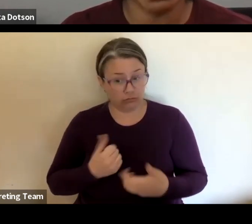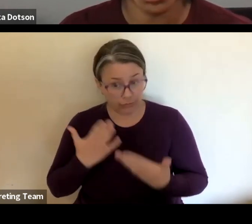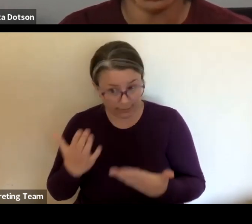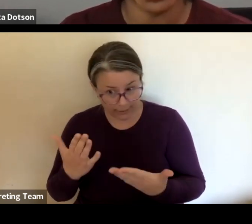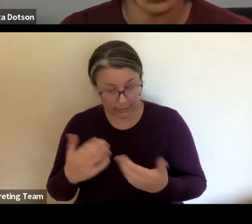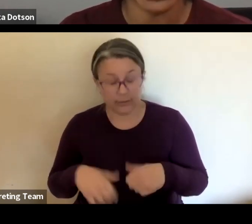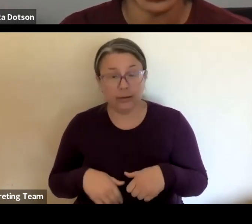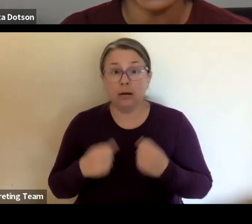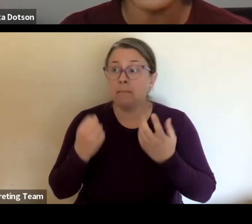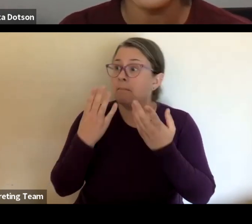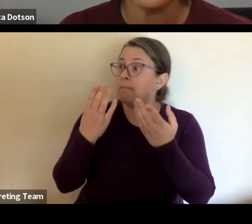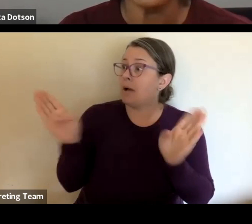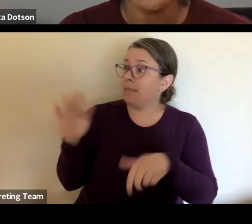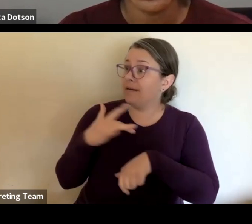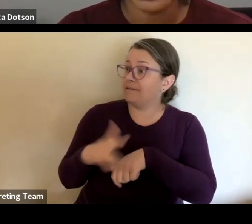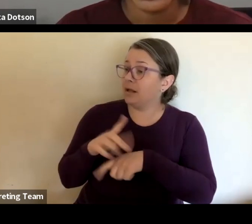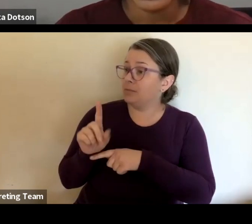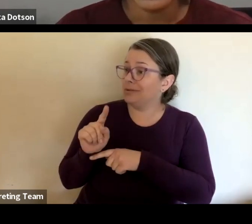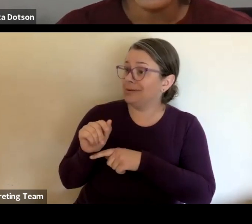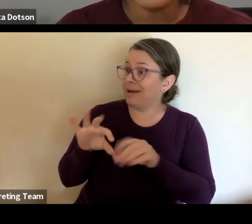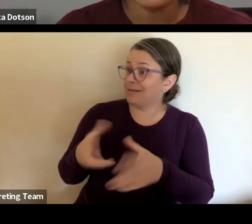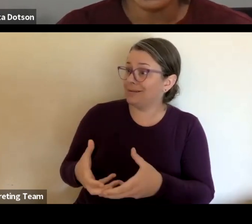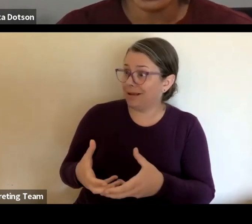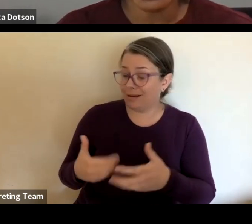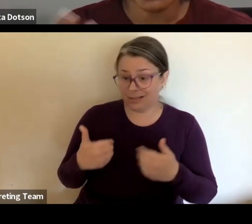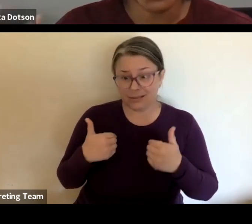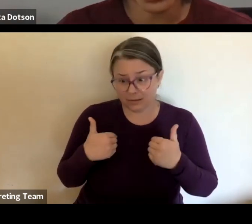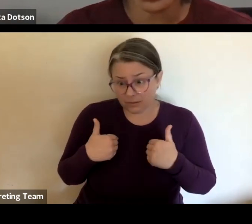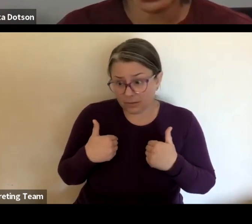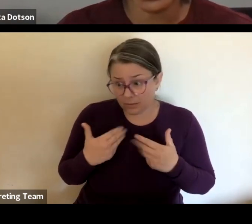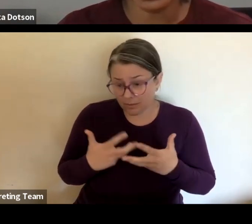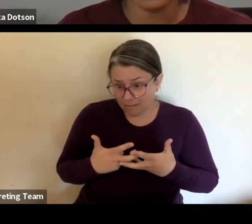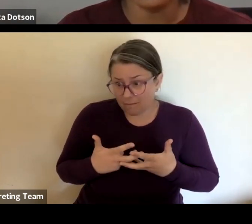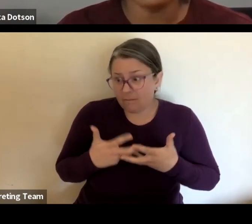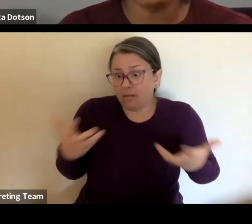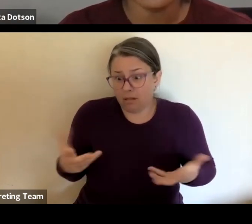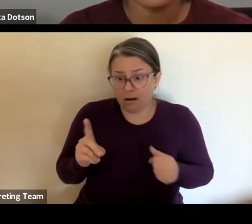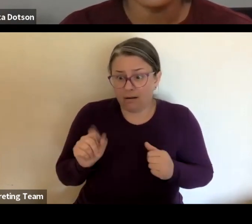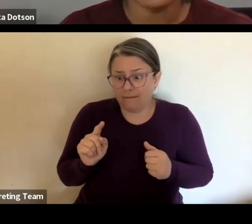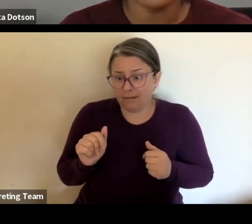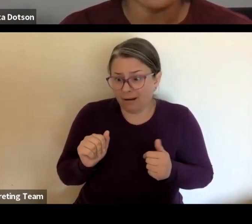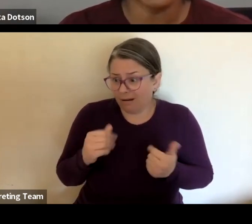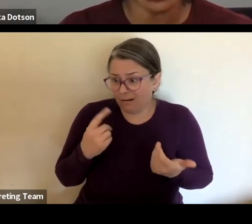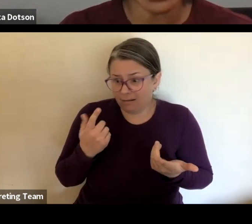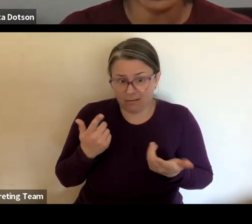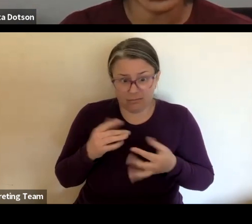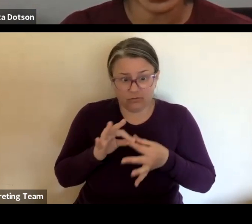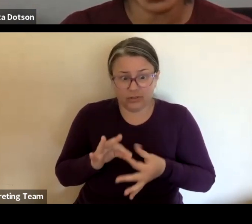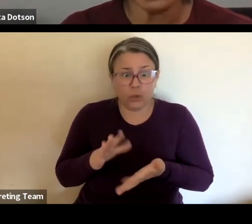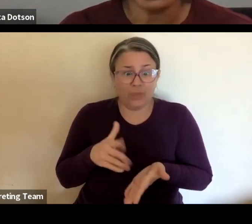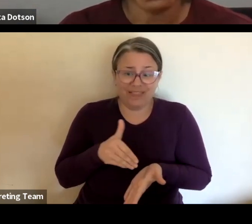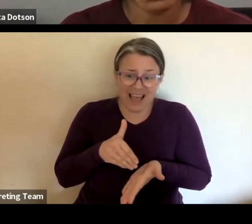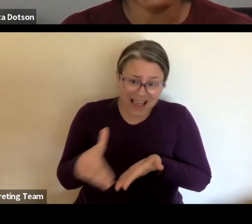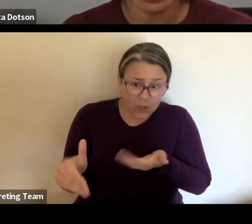been collected. And as researchers, we can put in a request and get that data. And in the past, I've always thought, oh,